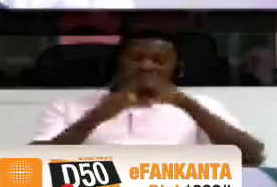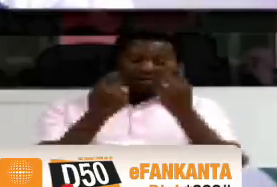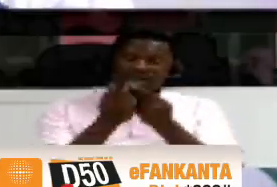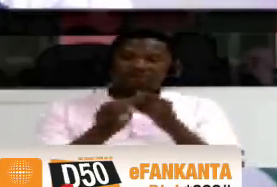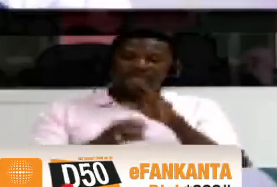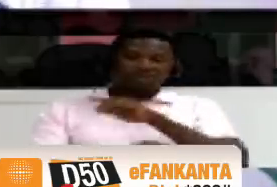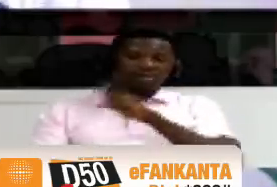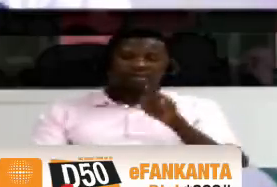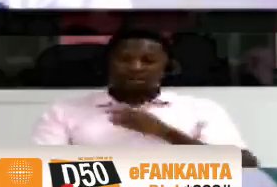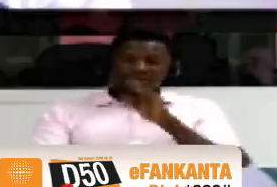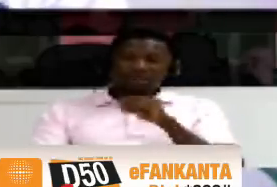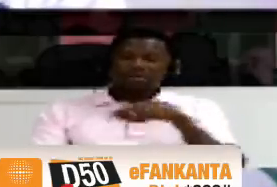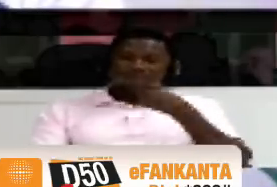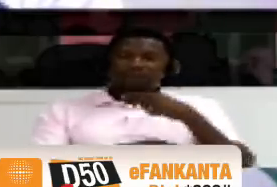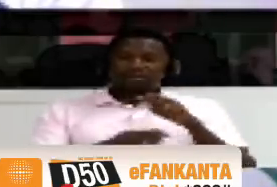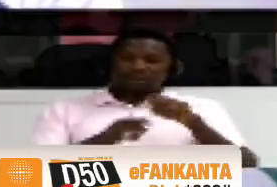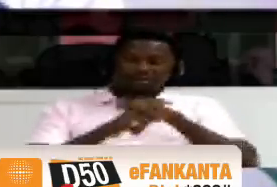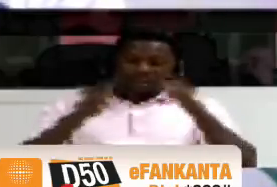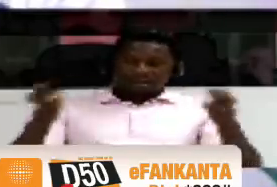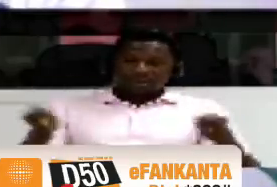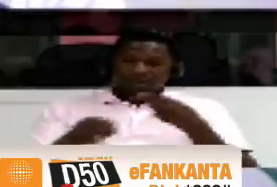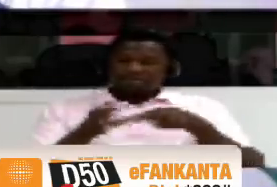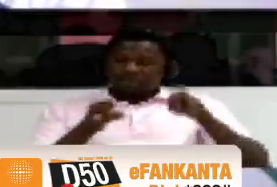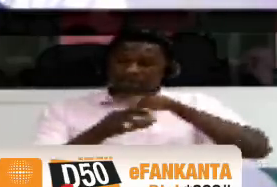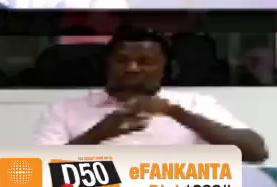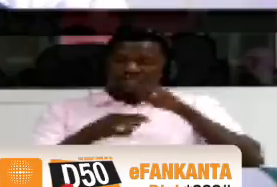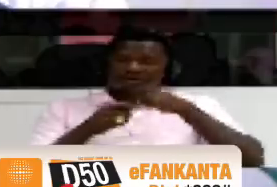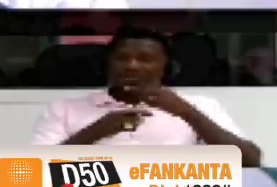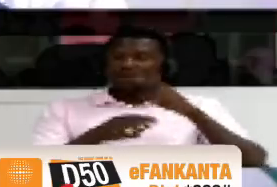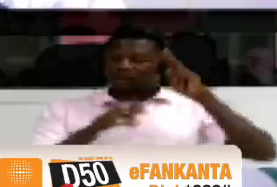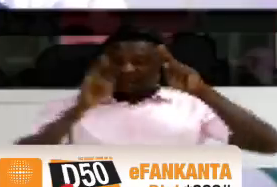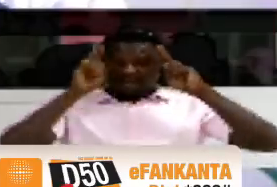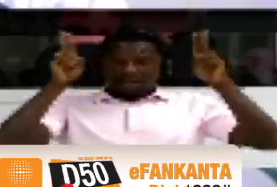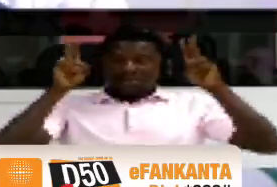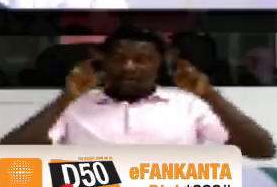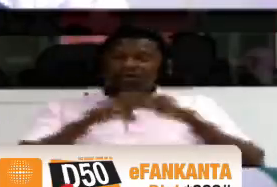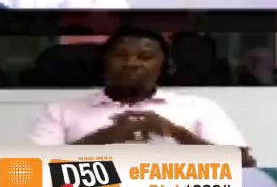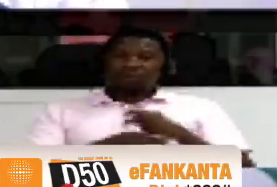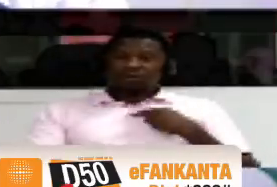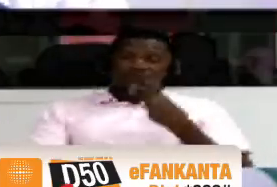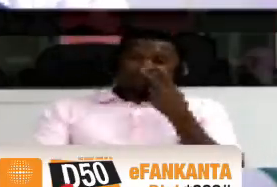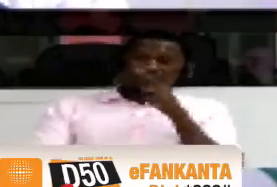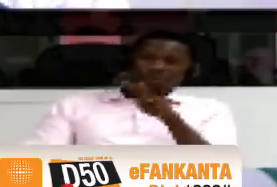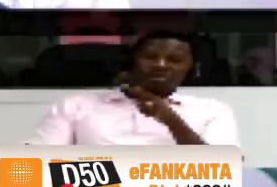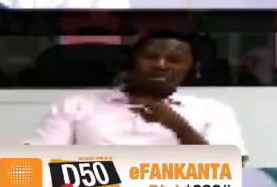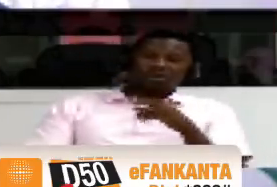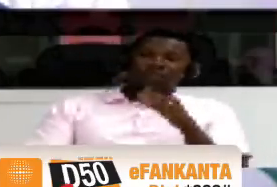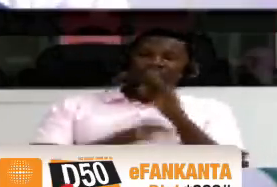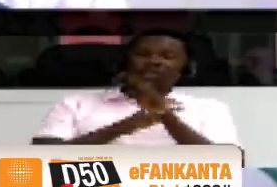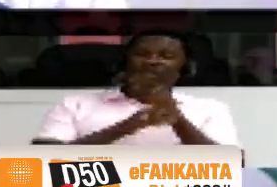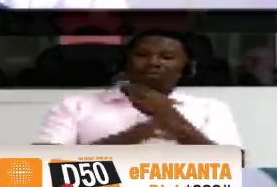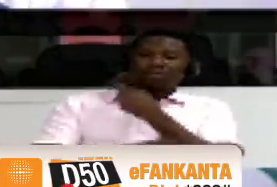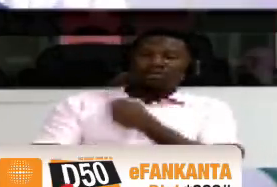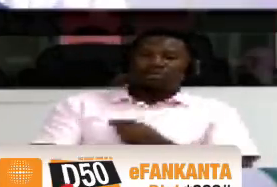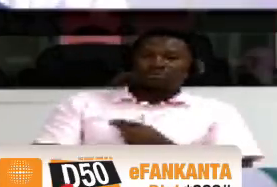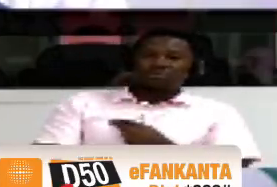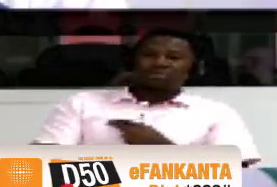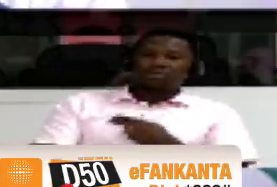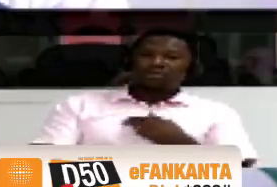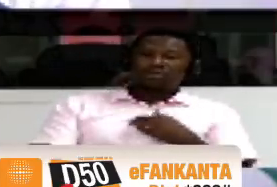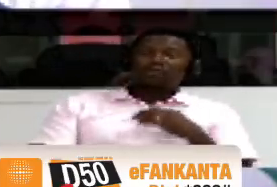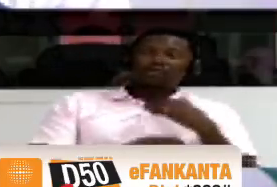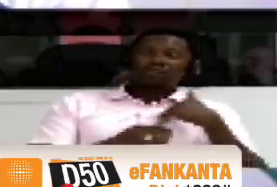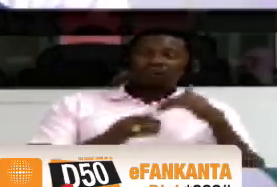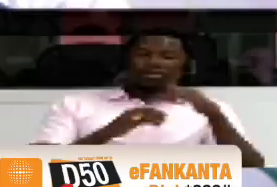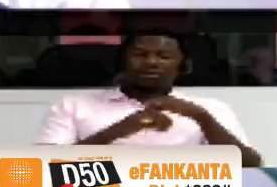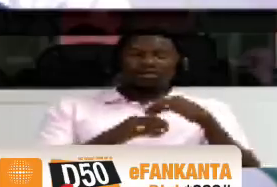the press release of the then president, you saw the teachers' union, the conference